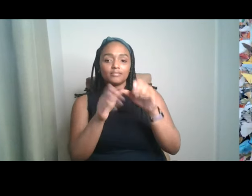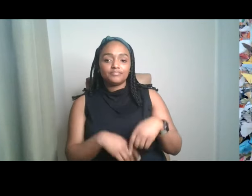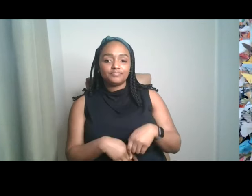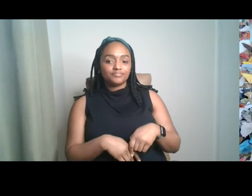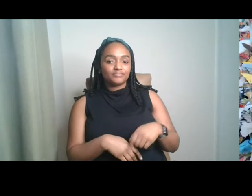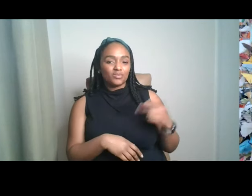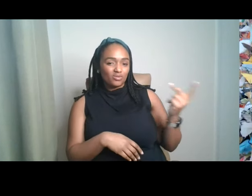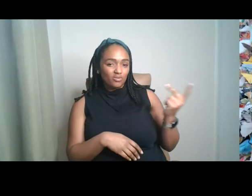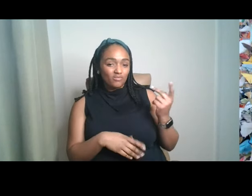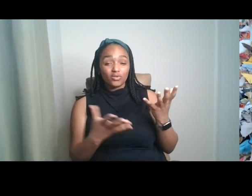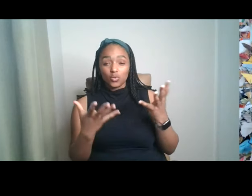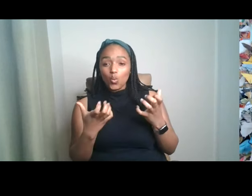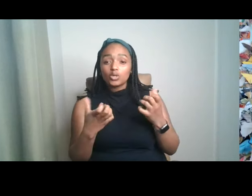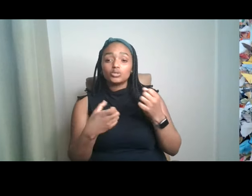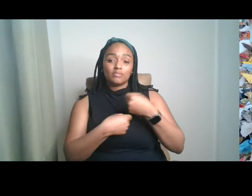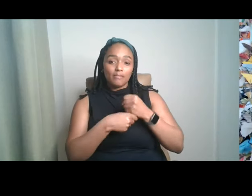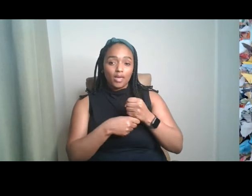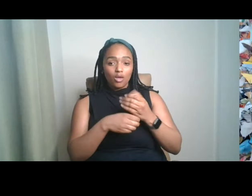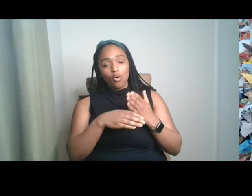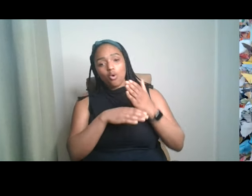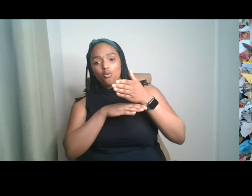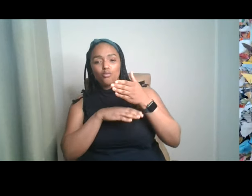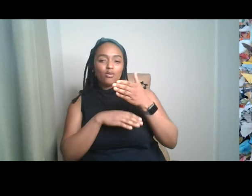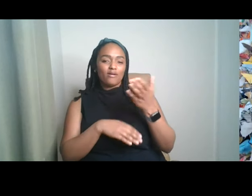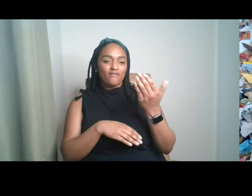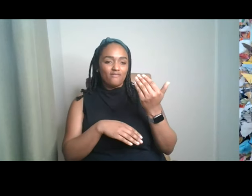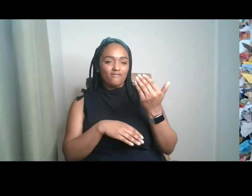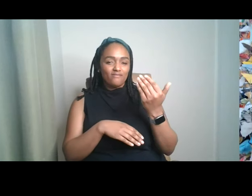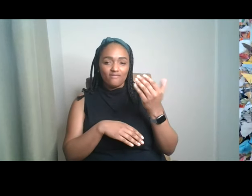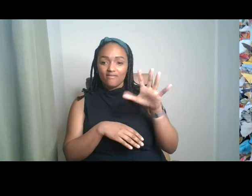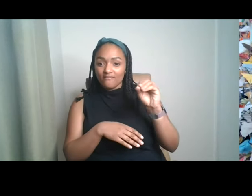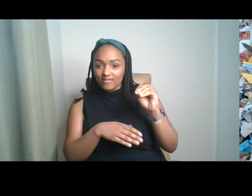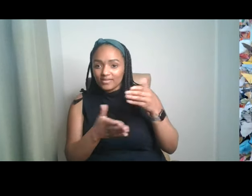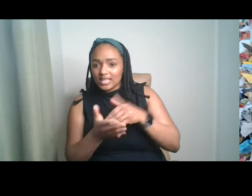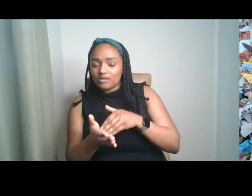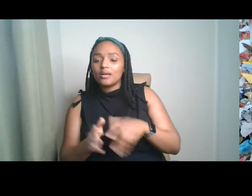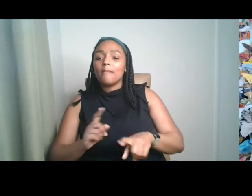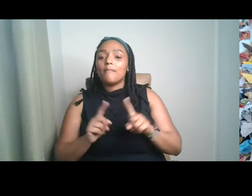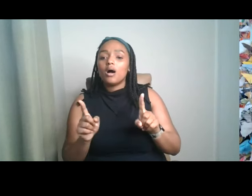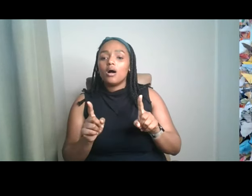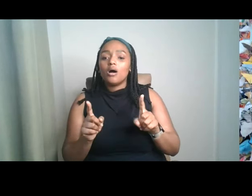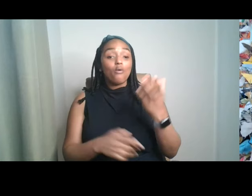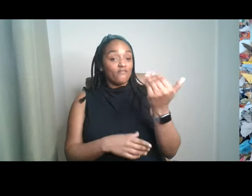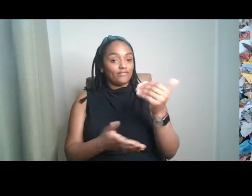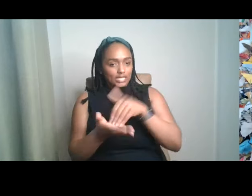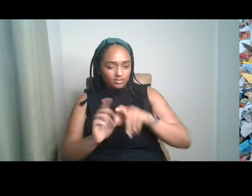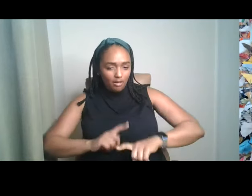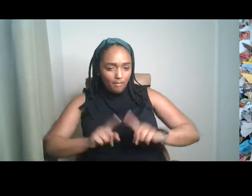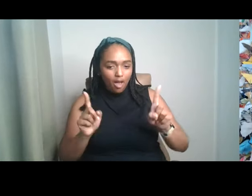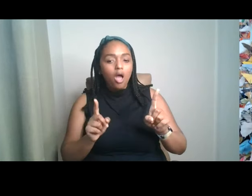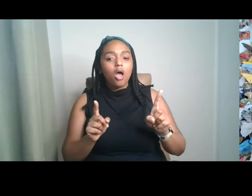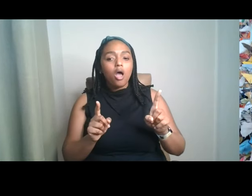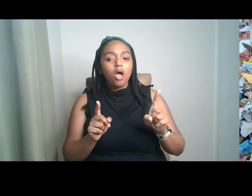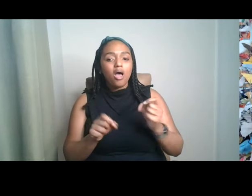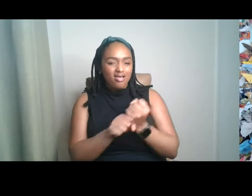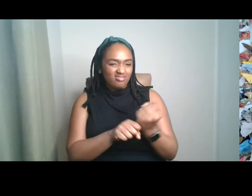butterflies. And in November, in November 2019, we had a big rally at Lake Merritt that you saw in the